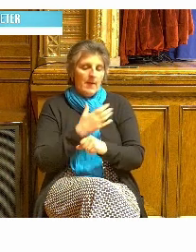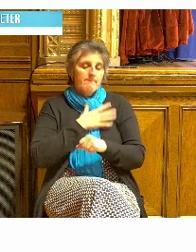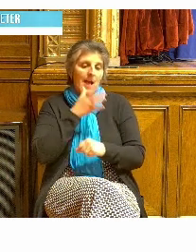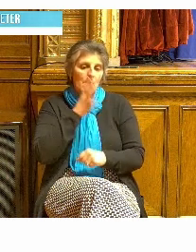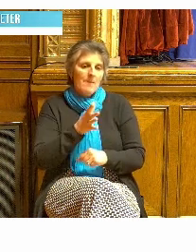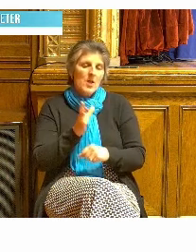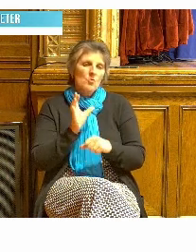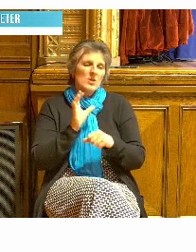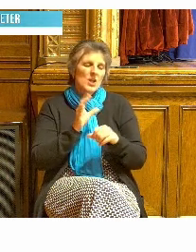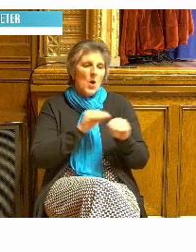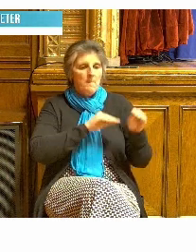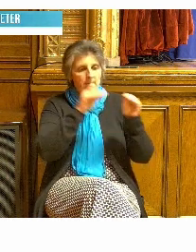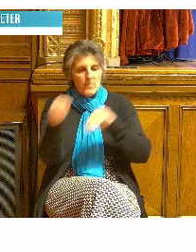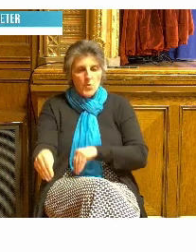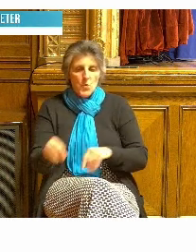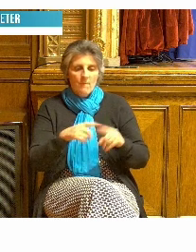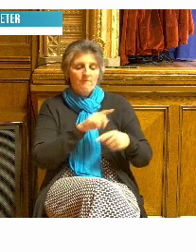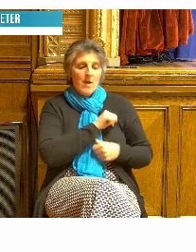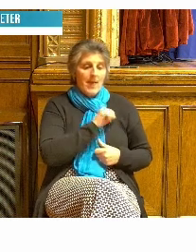from Alabama.